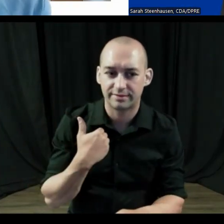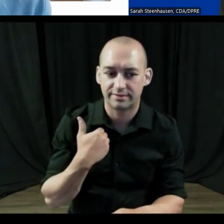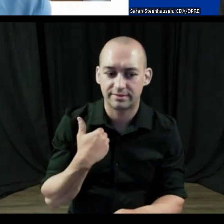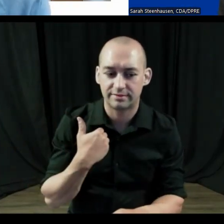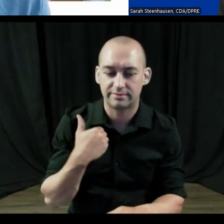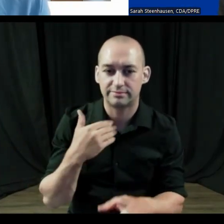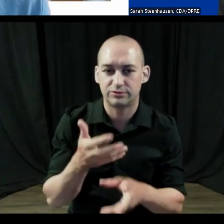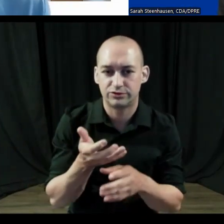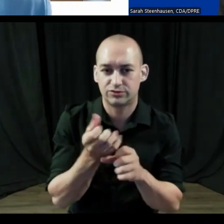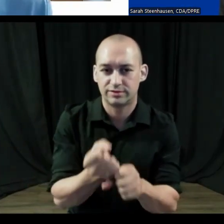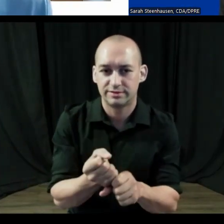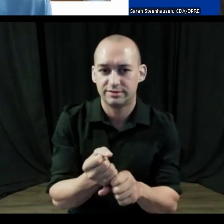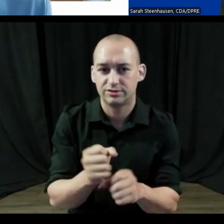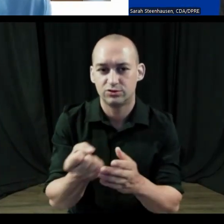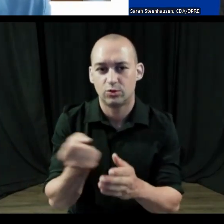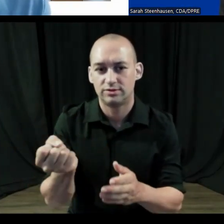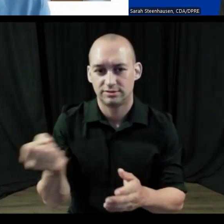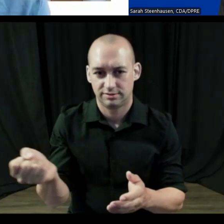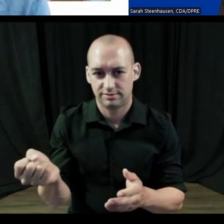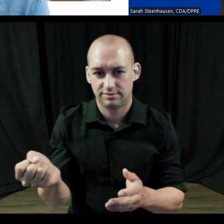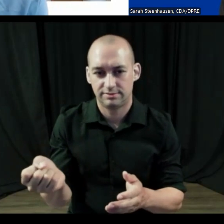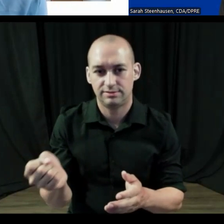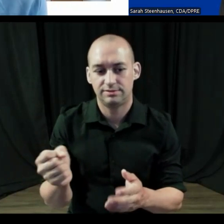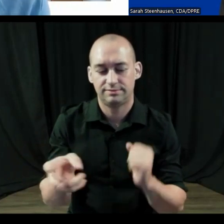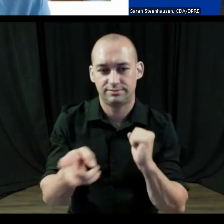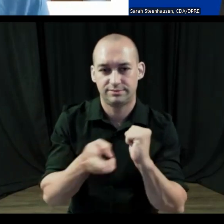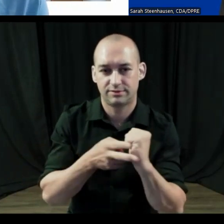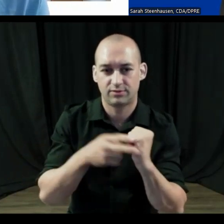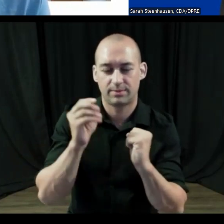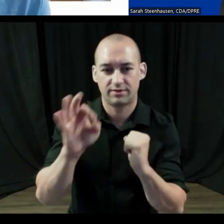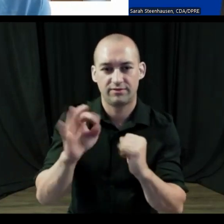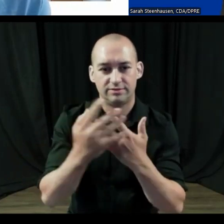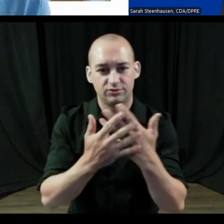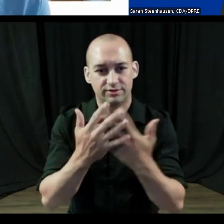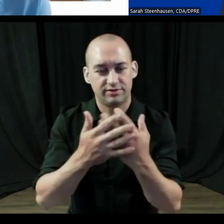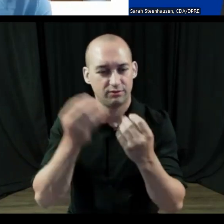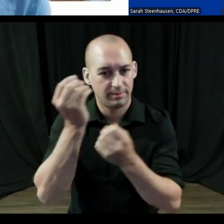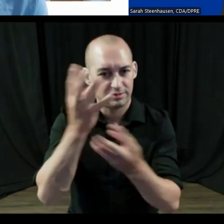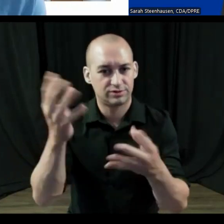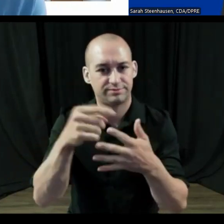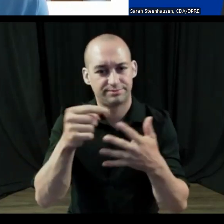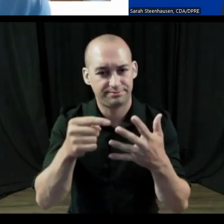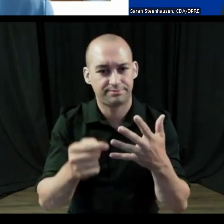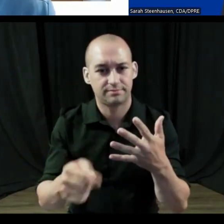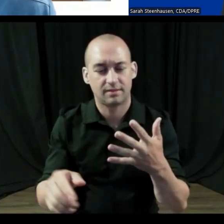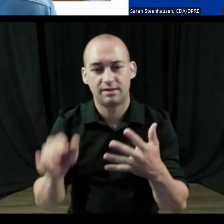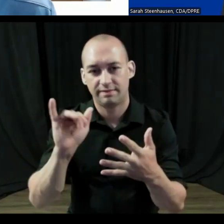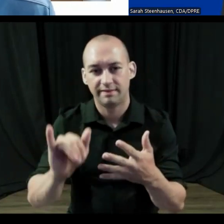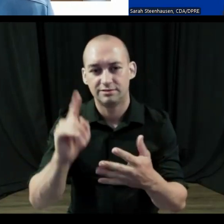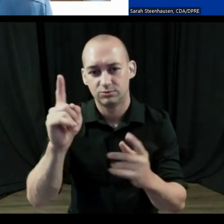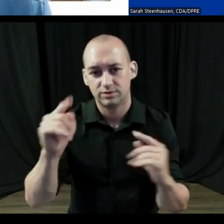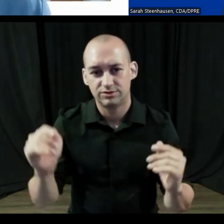trusted source and repository of vetted information and so on. And that, that's one of the